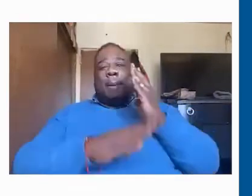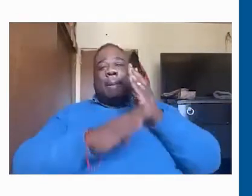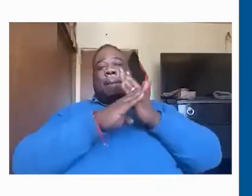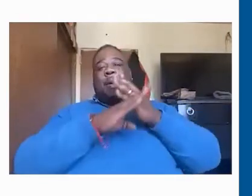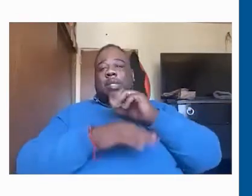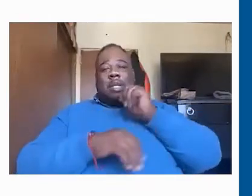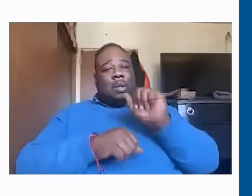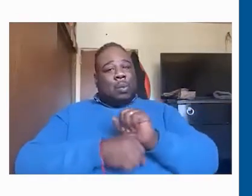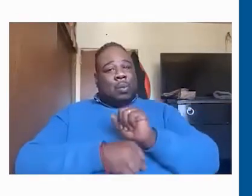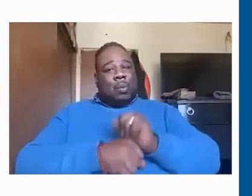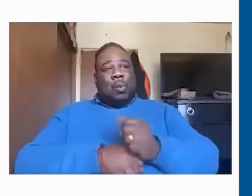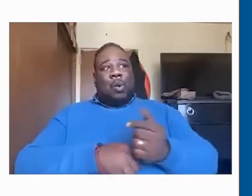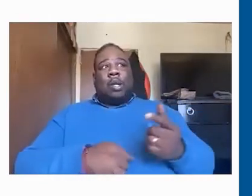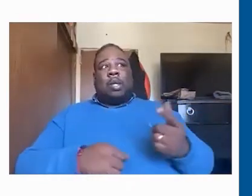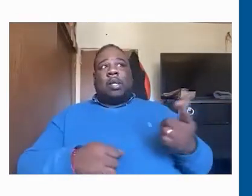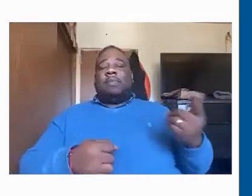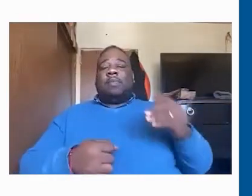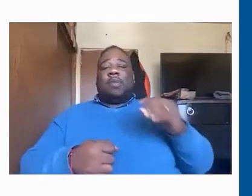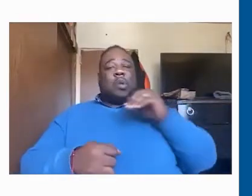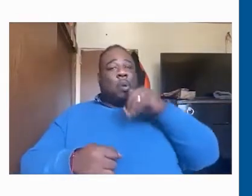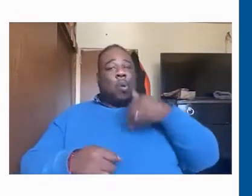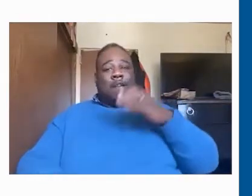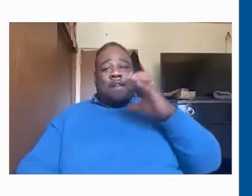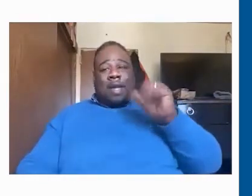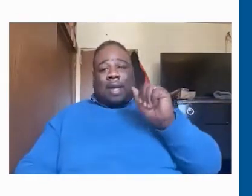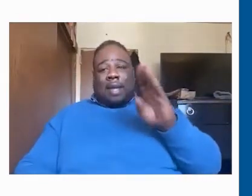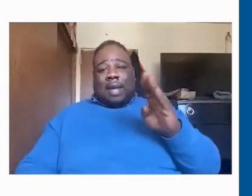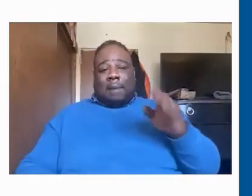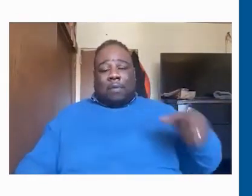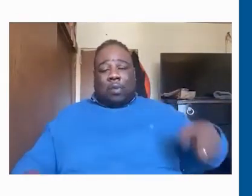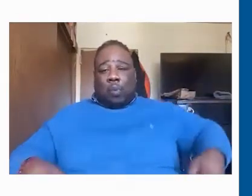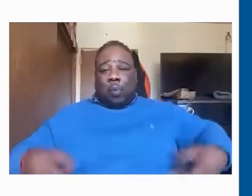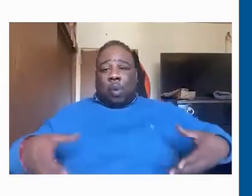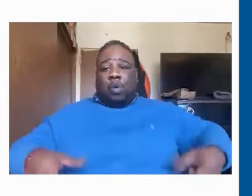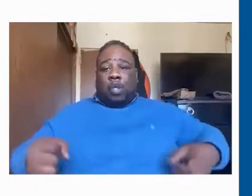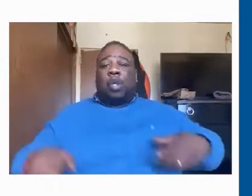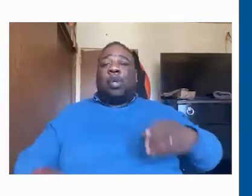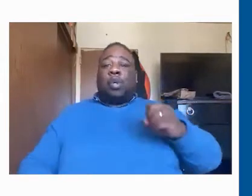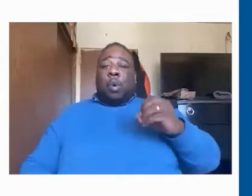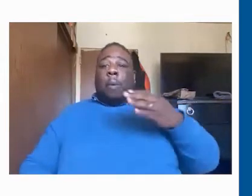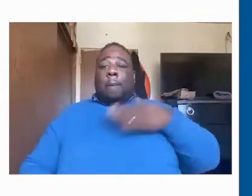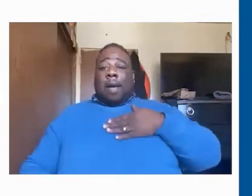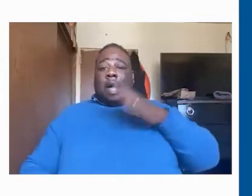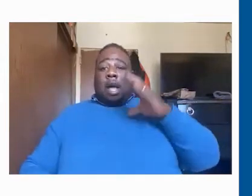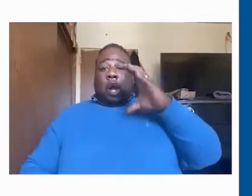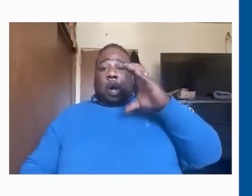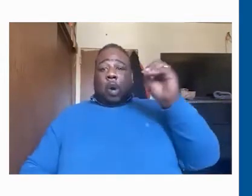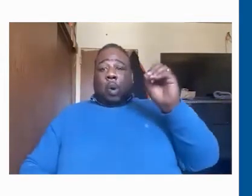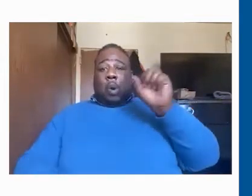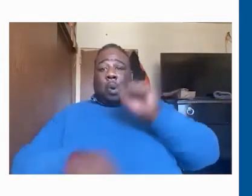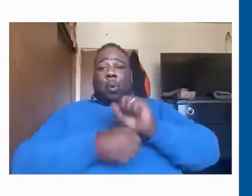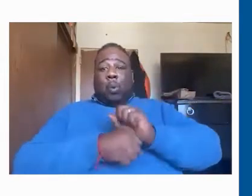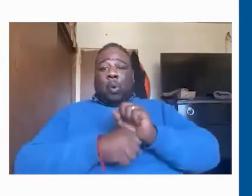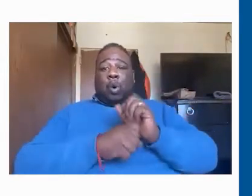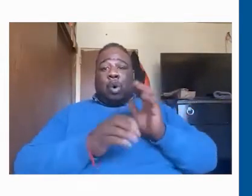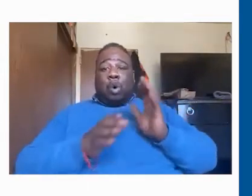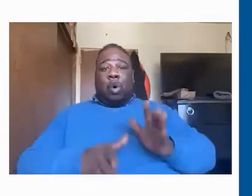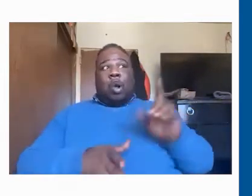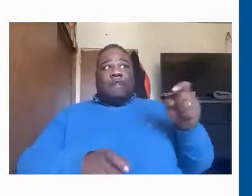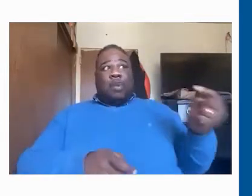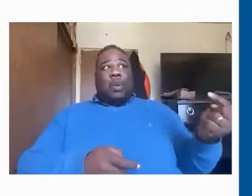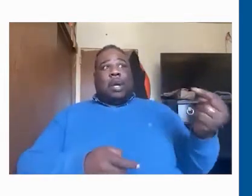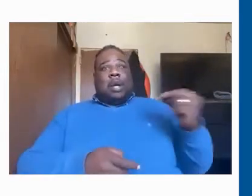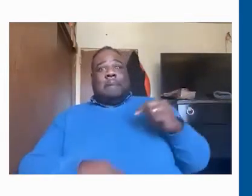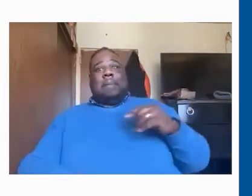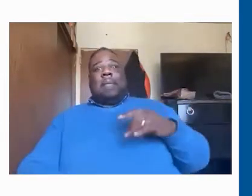option. So my coworker actually had to transport me to that event. So really, having a backup plan, you may even have to go to like your